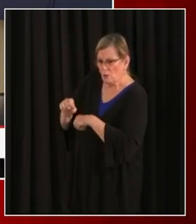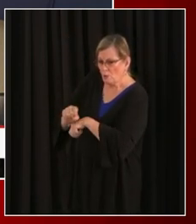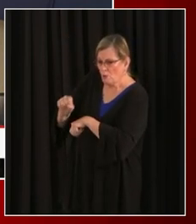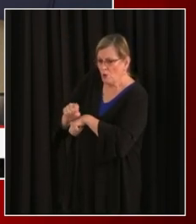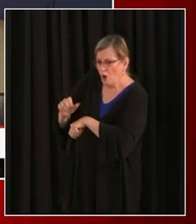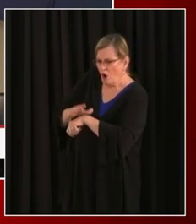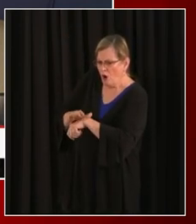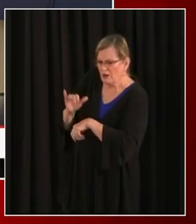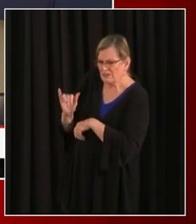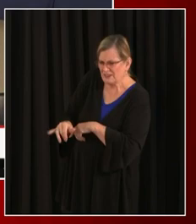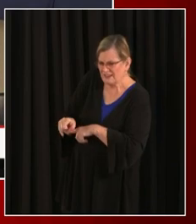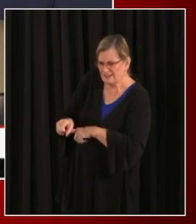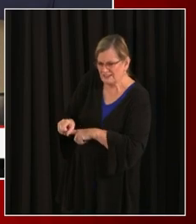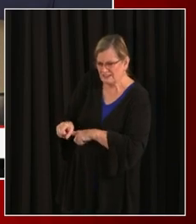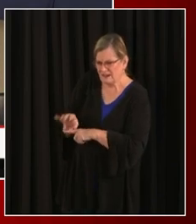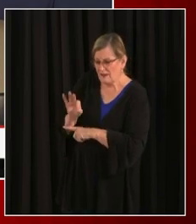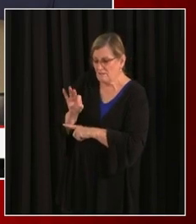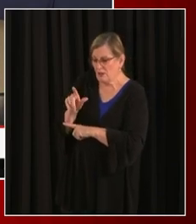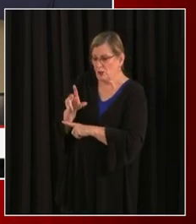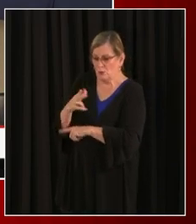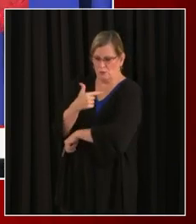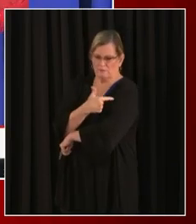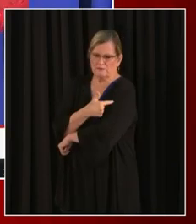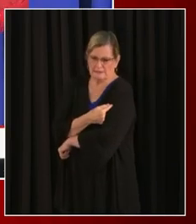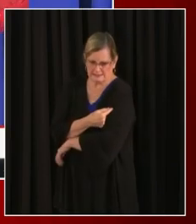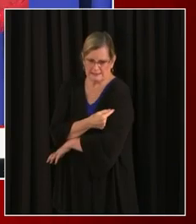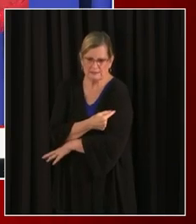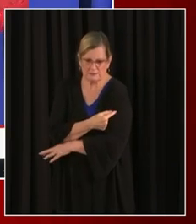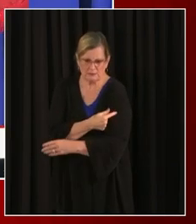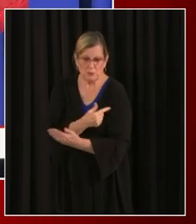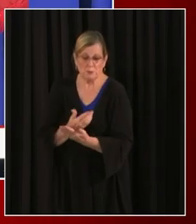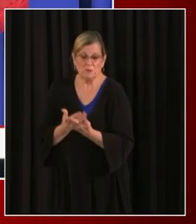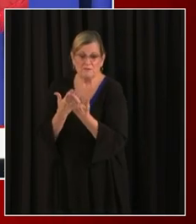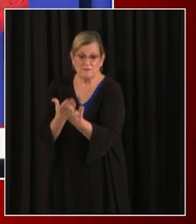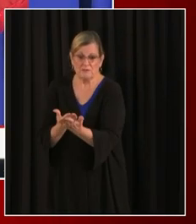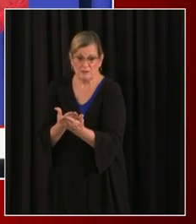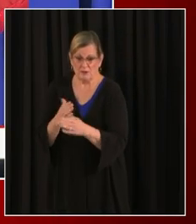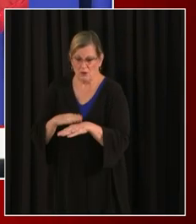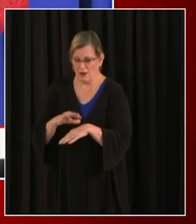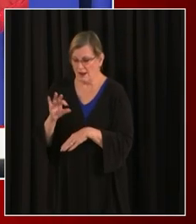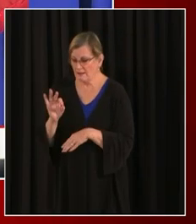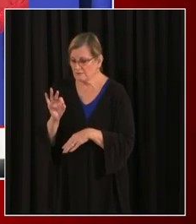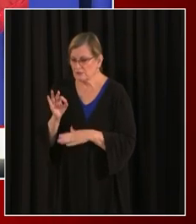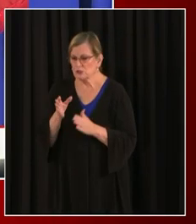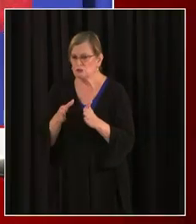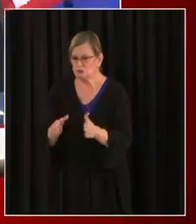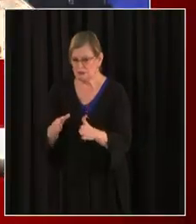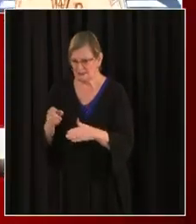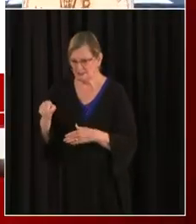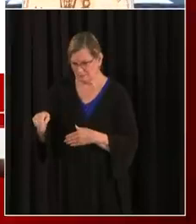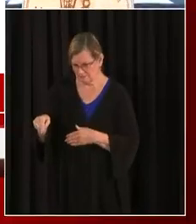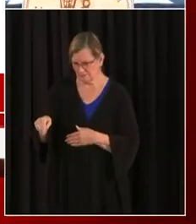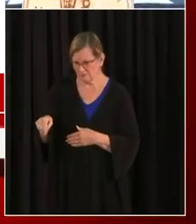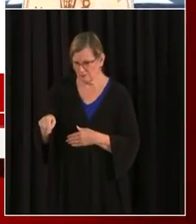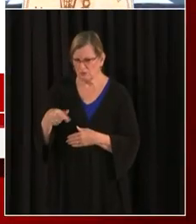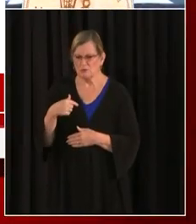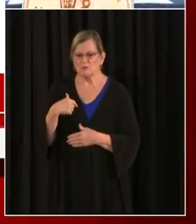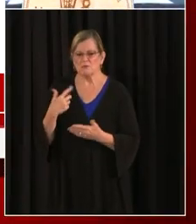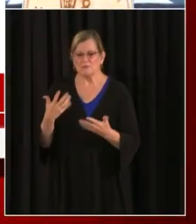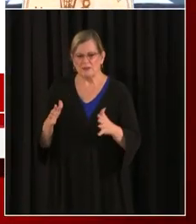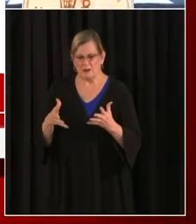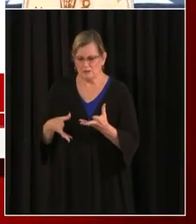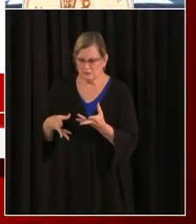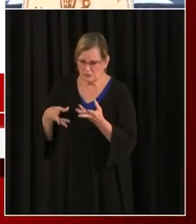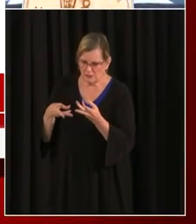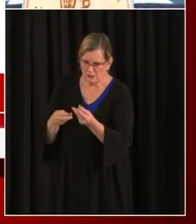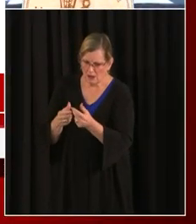is flu vaccinations provided at our F Street location. We have spent a good amount of time talking about